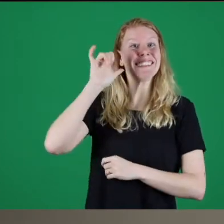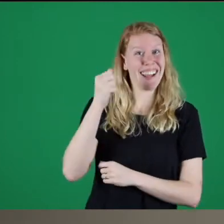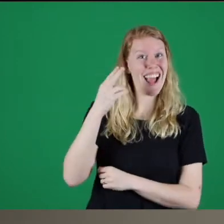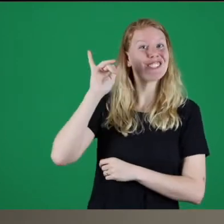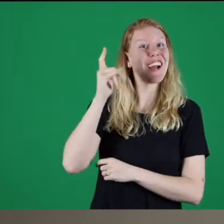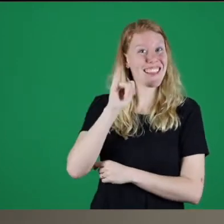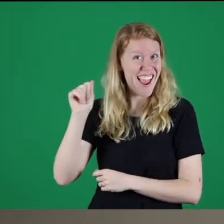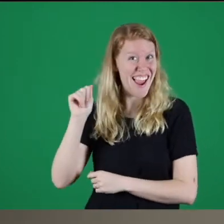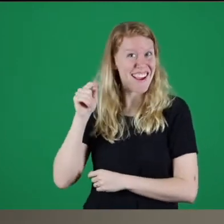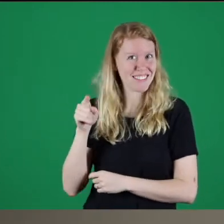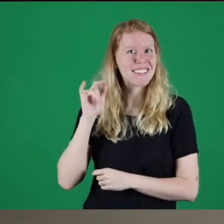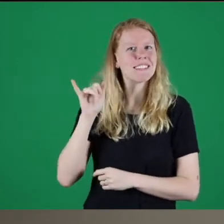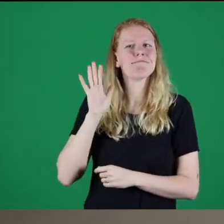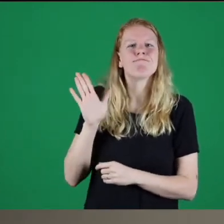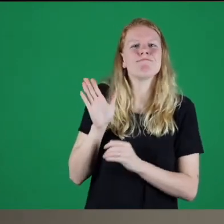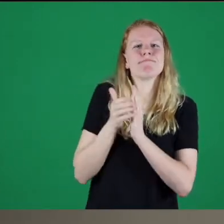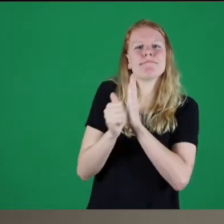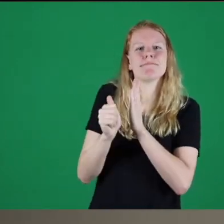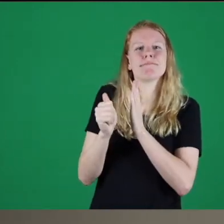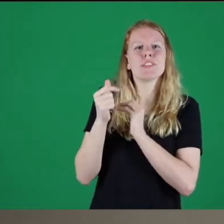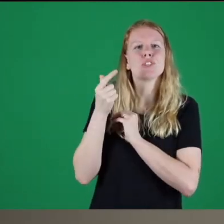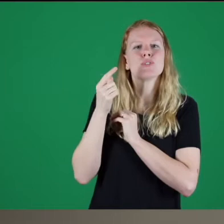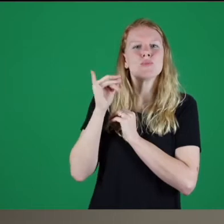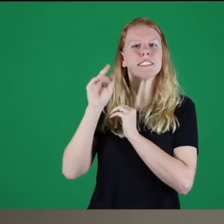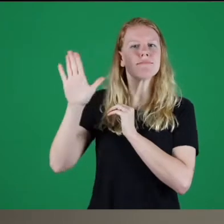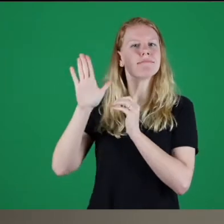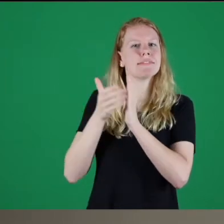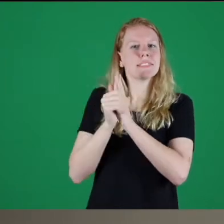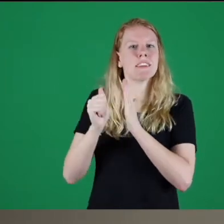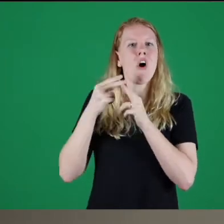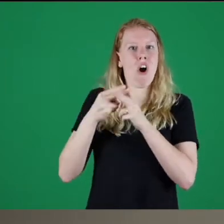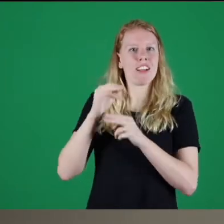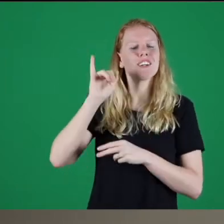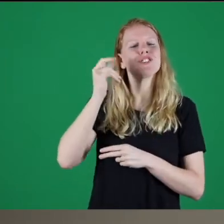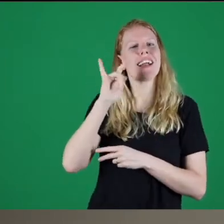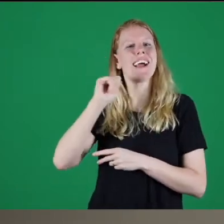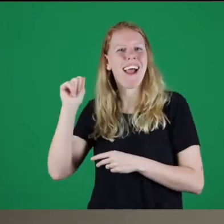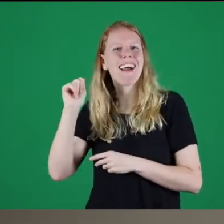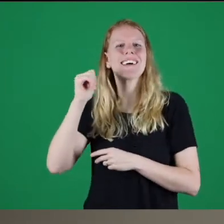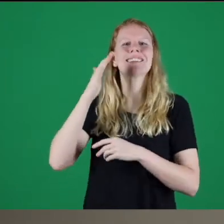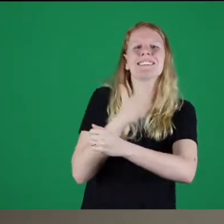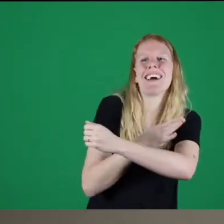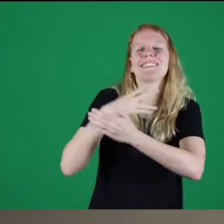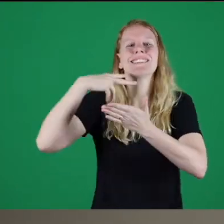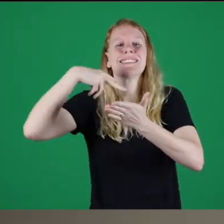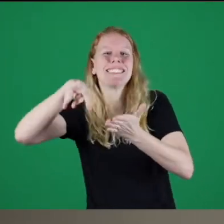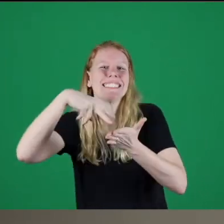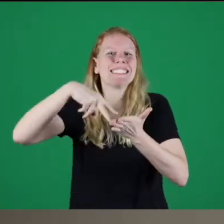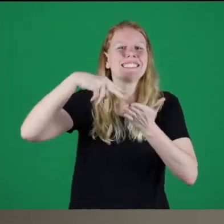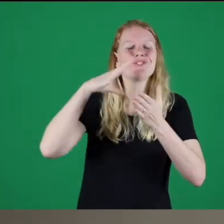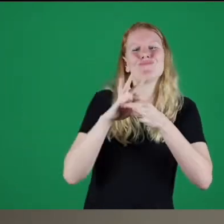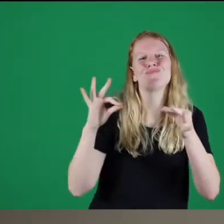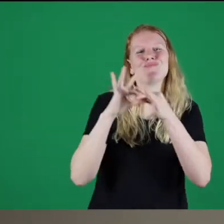for the craft of the griots. It's everything they do. It's singing and dancing and, well, telling